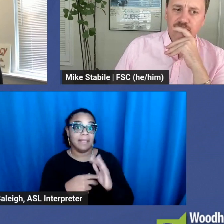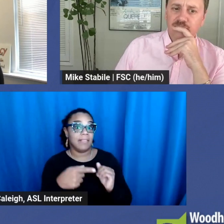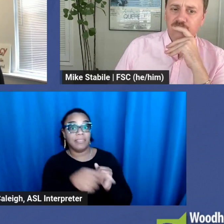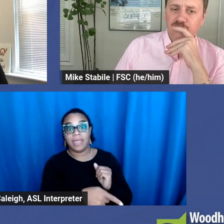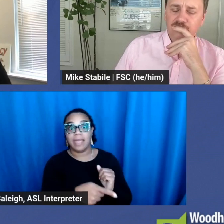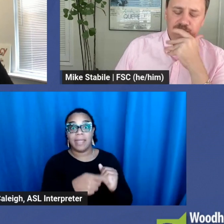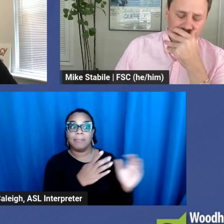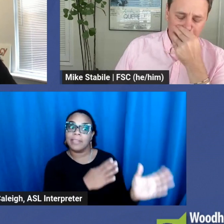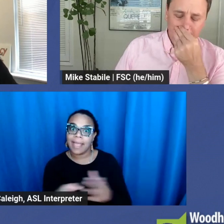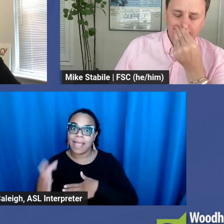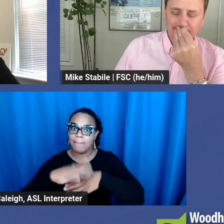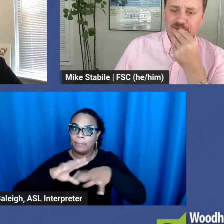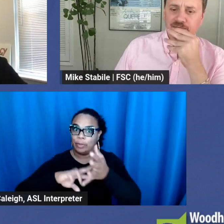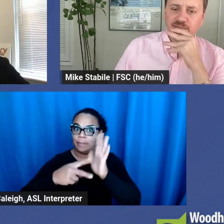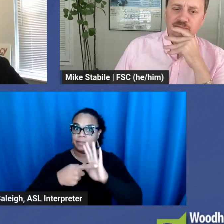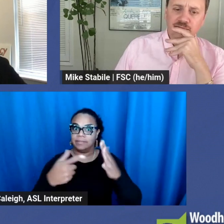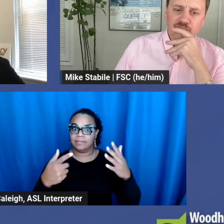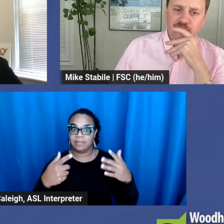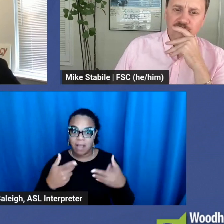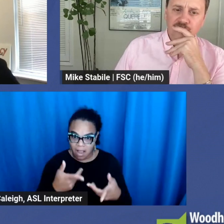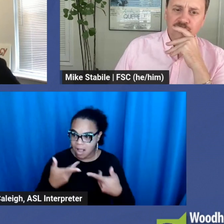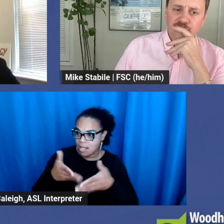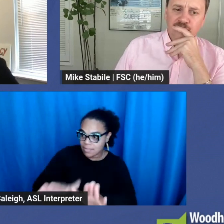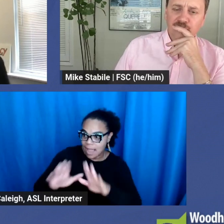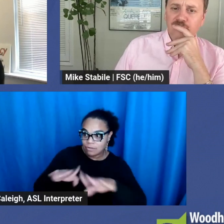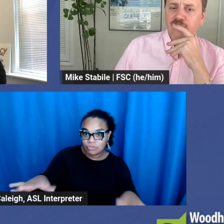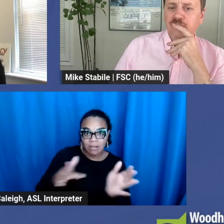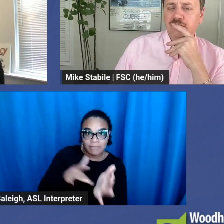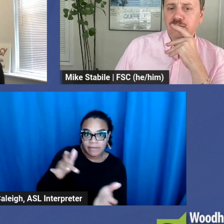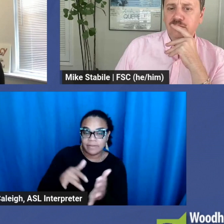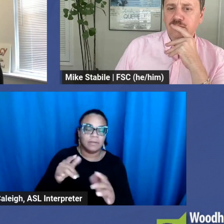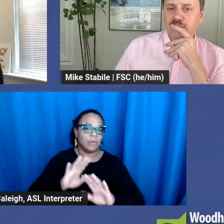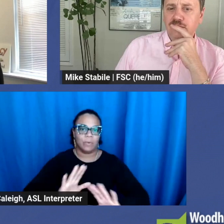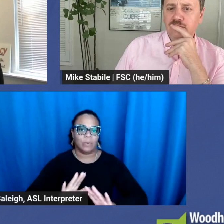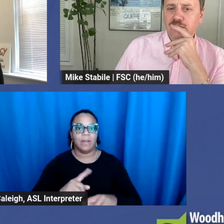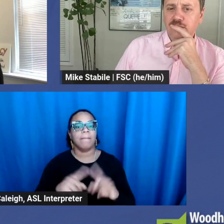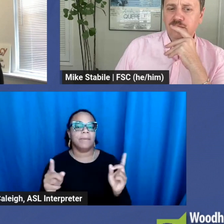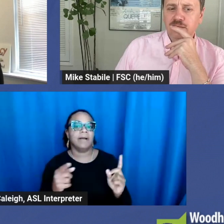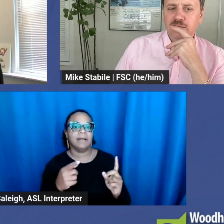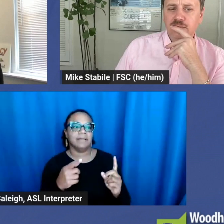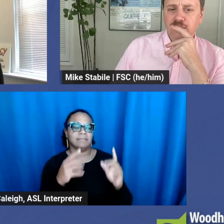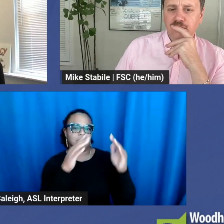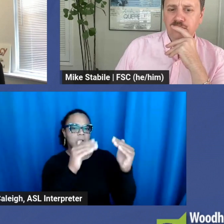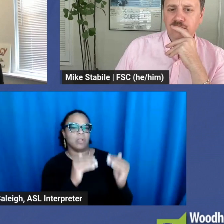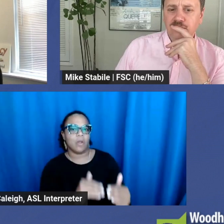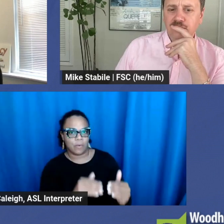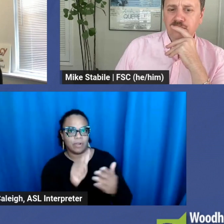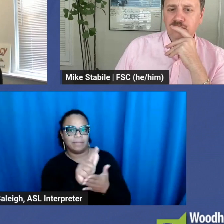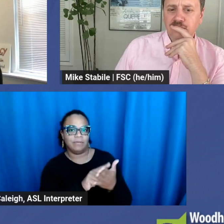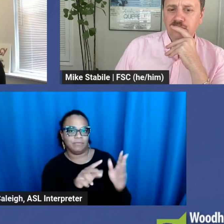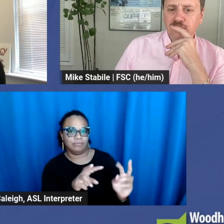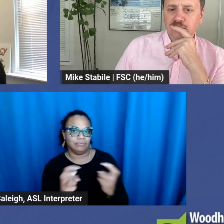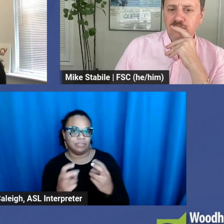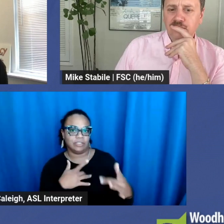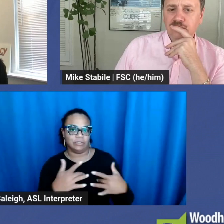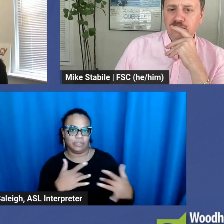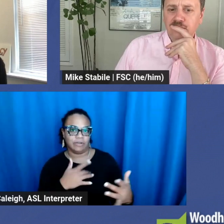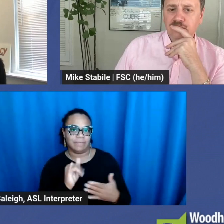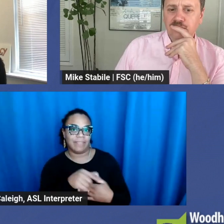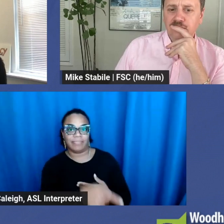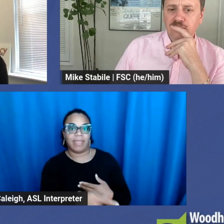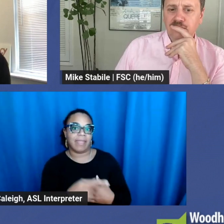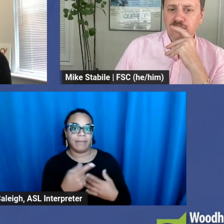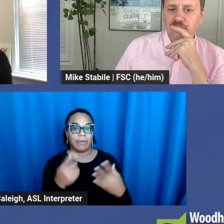on their services and tried to kind of support or aid and abet that crime, but a much lower legal standard, that they were acting